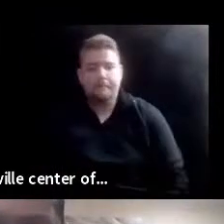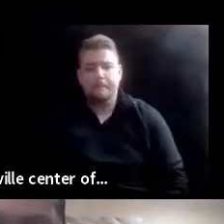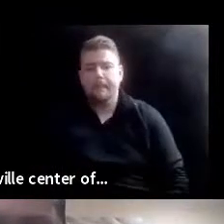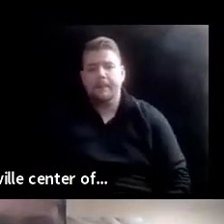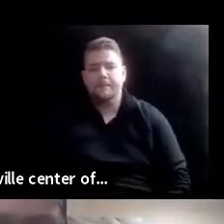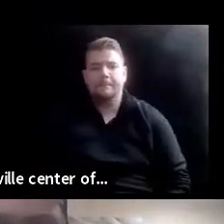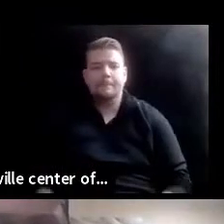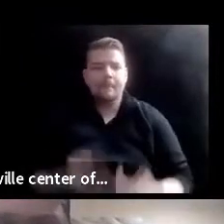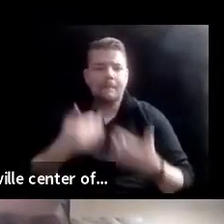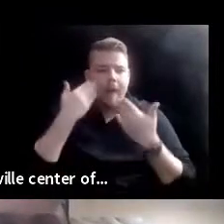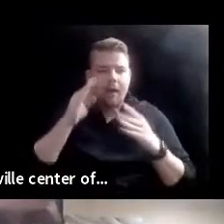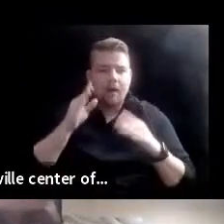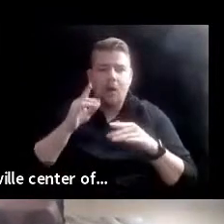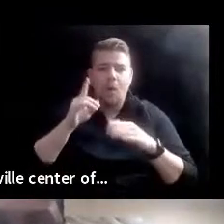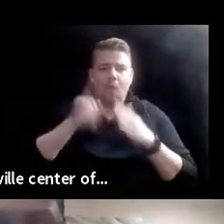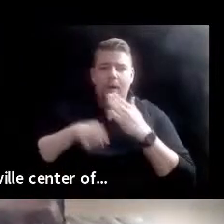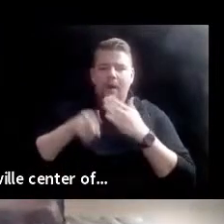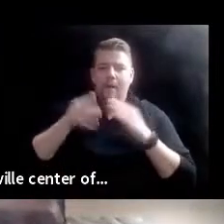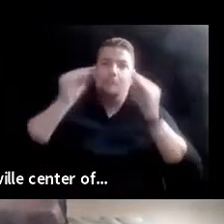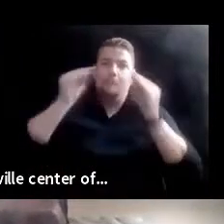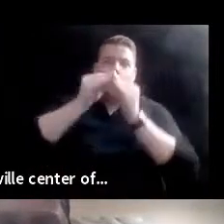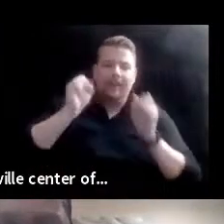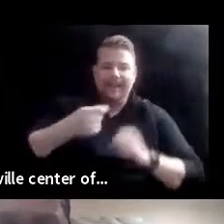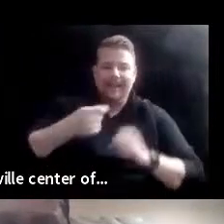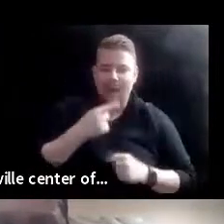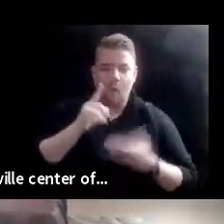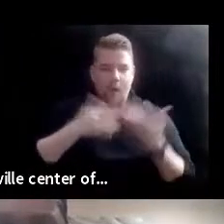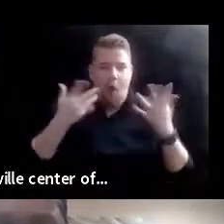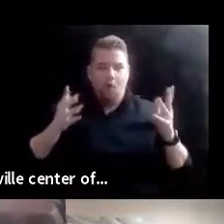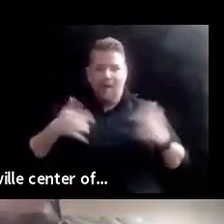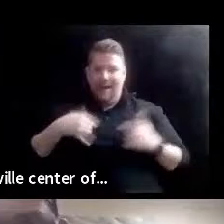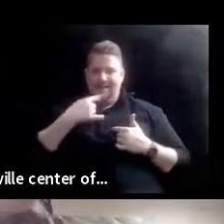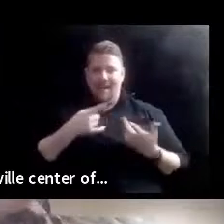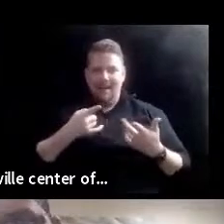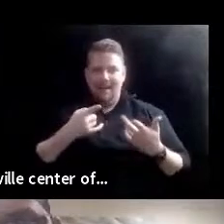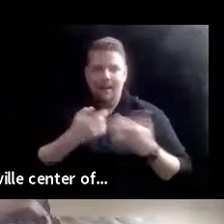But I don't know what you can say that you haven't already said. So yeah, what